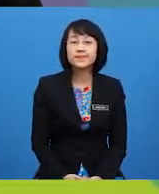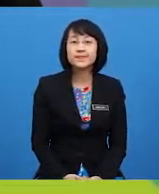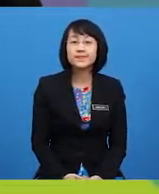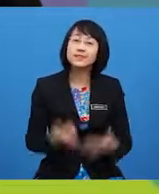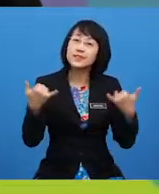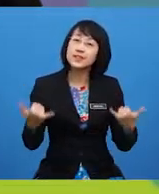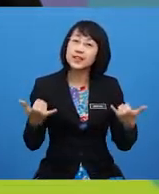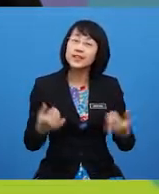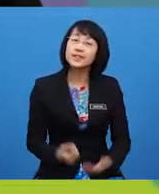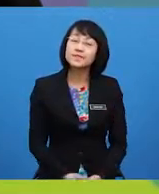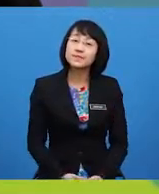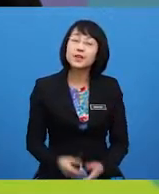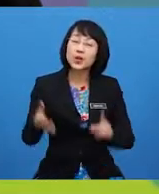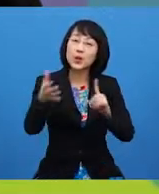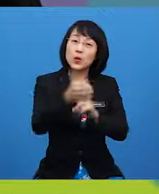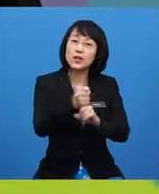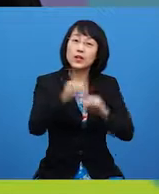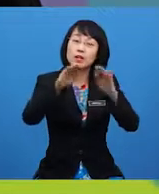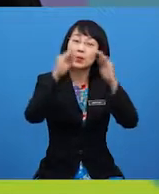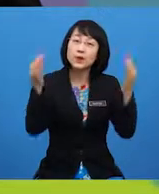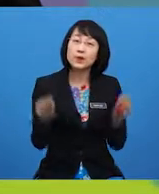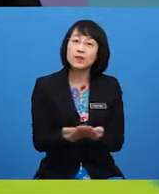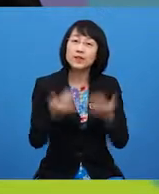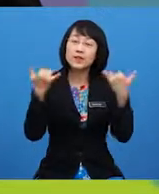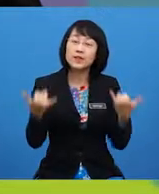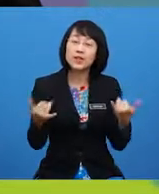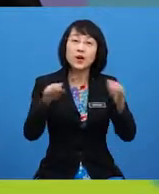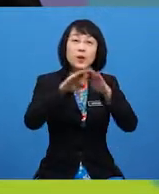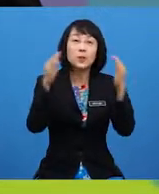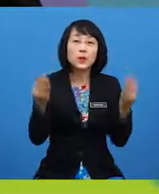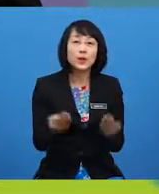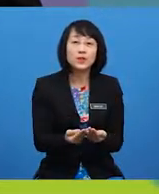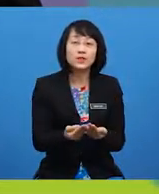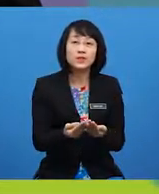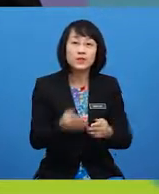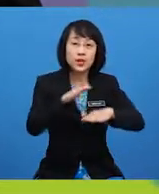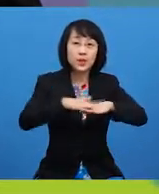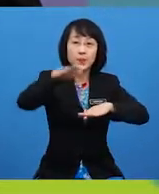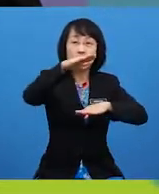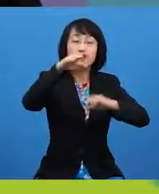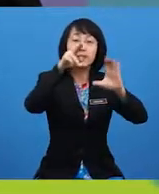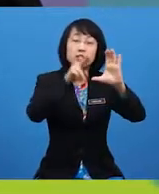now, I am holding up the ball. So now, the ball is above the chair.